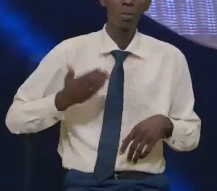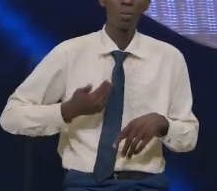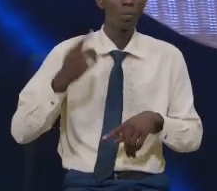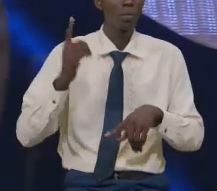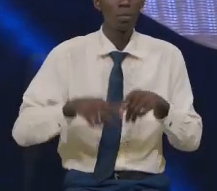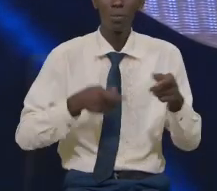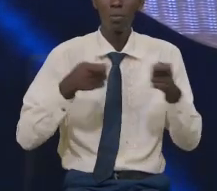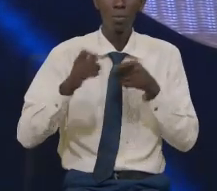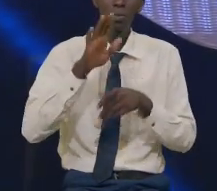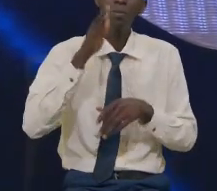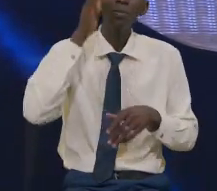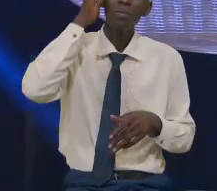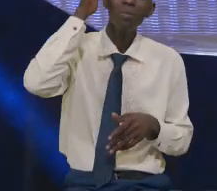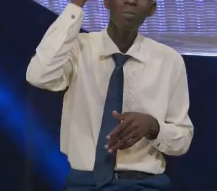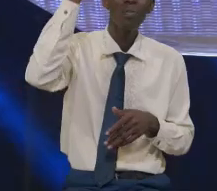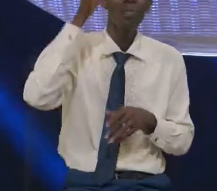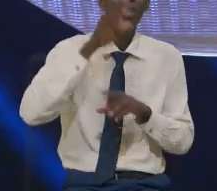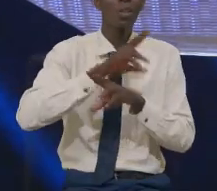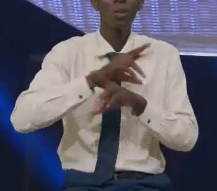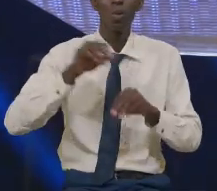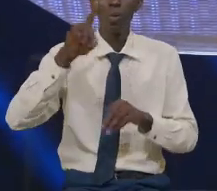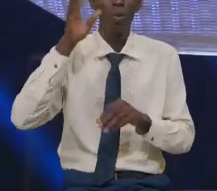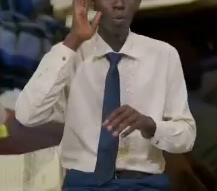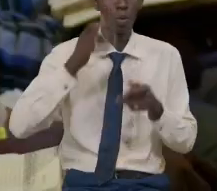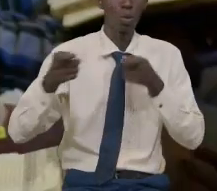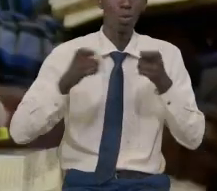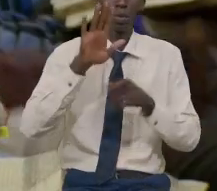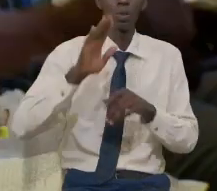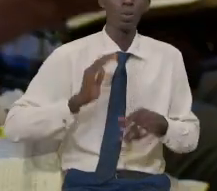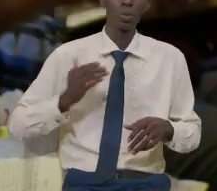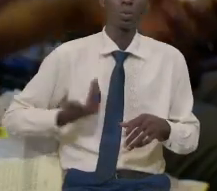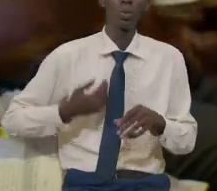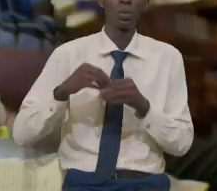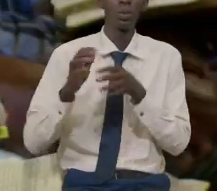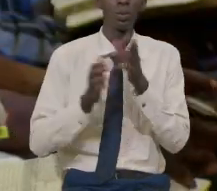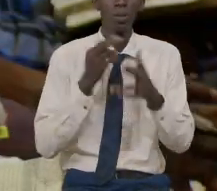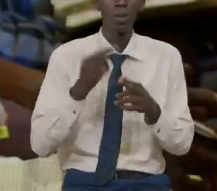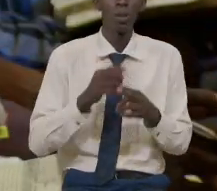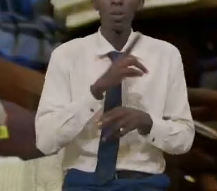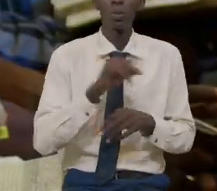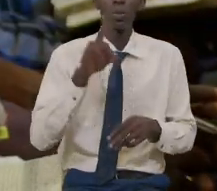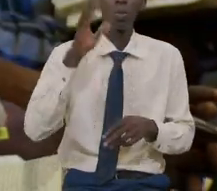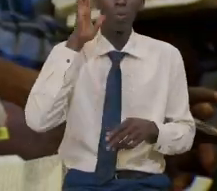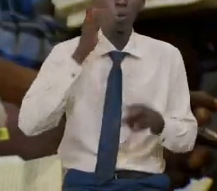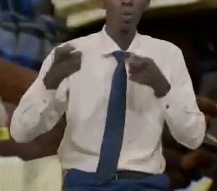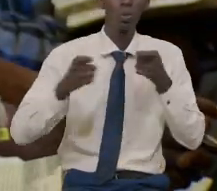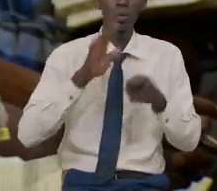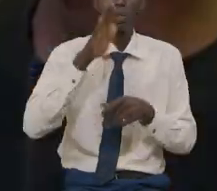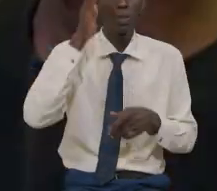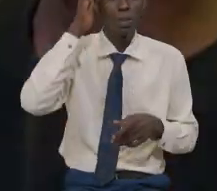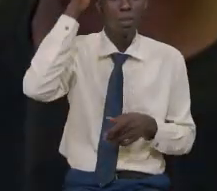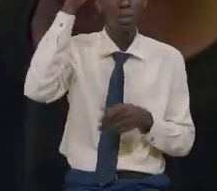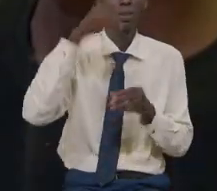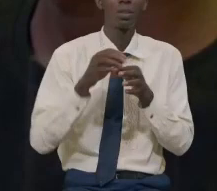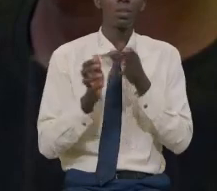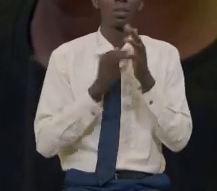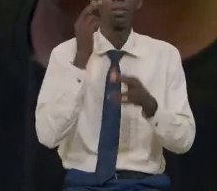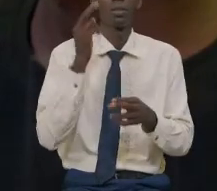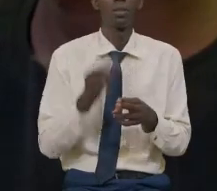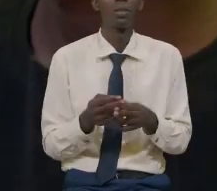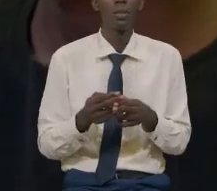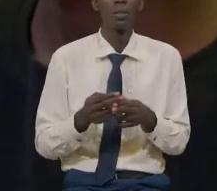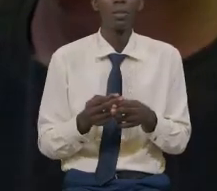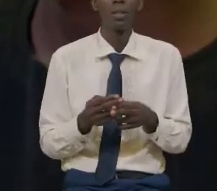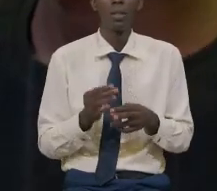my destiny. Nobody will control your soul. Nobody will control your destiny. And see